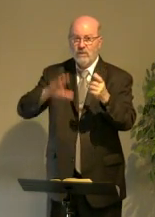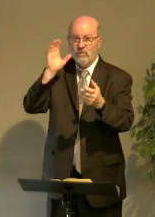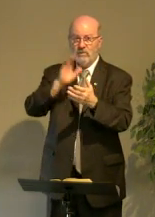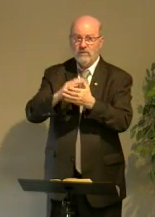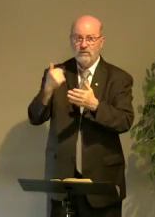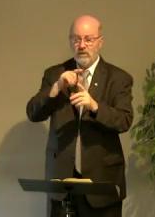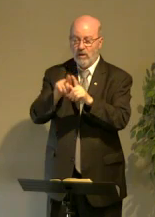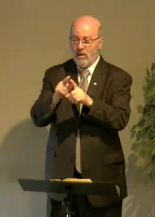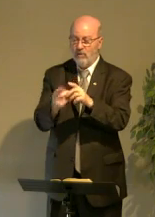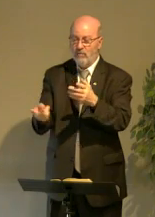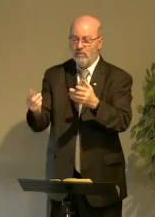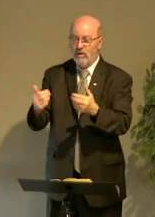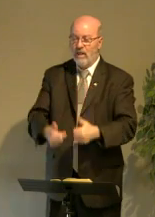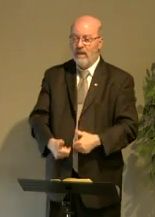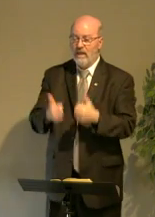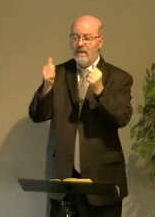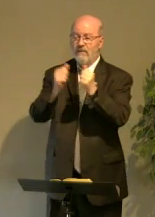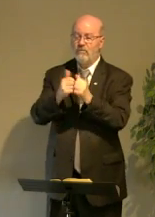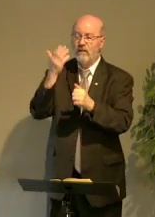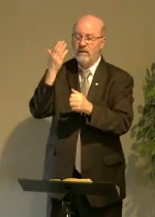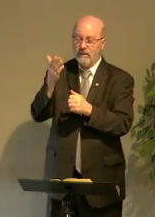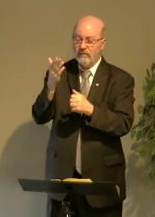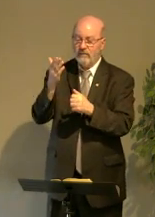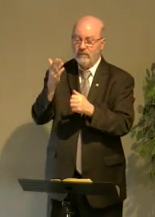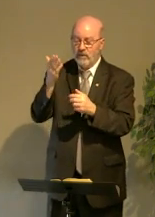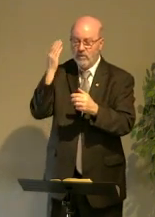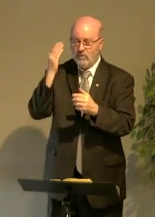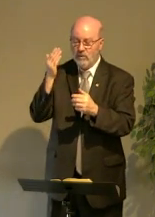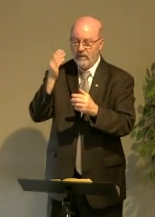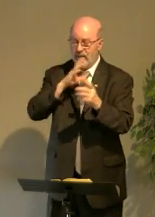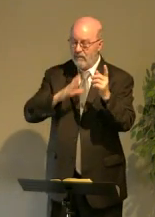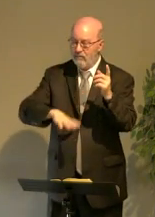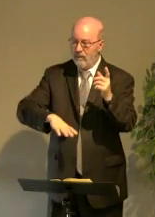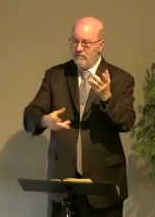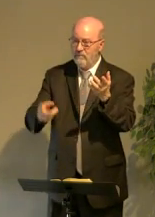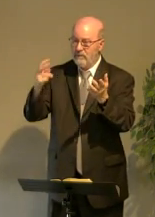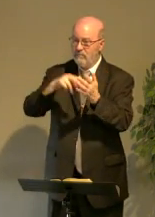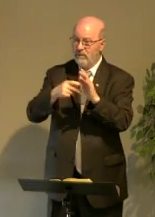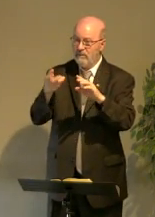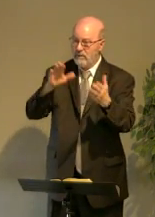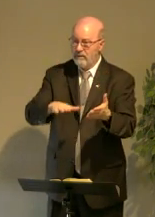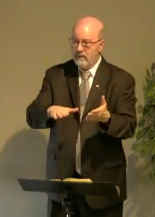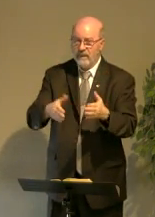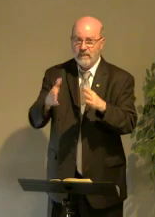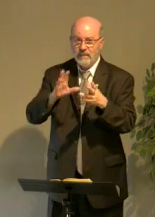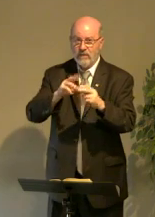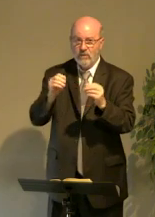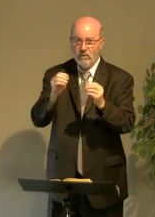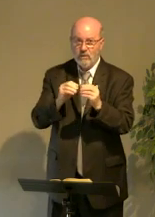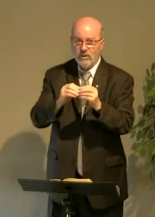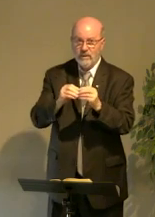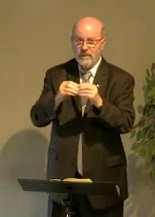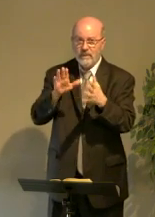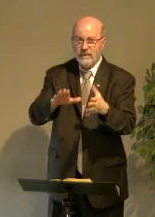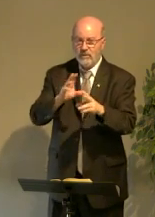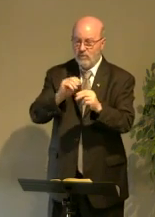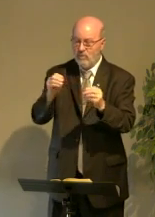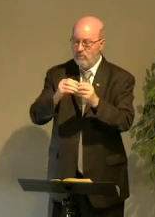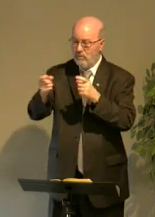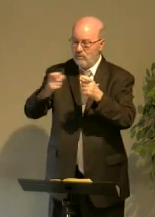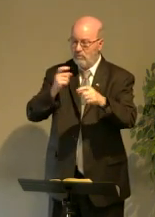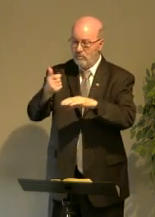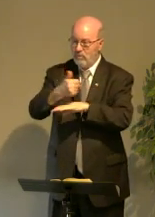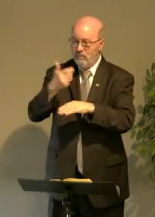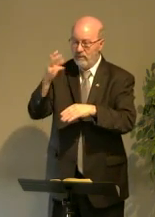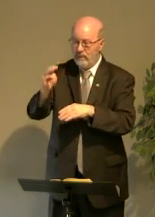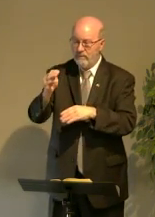believe that we shall also live with him, knowing that Christ, being raised from the dead, dieth no more. Death hath no more dominion